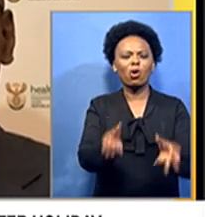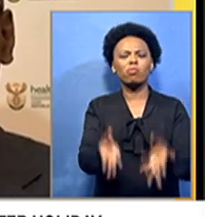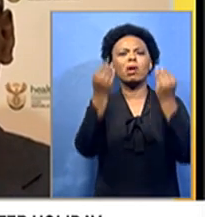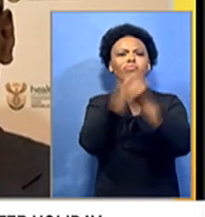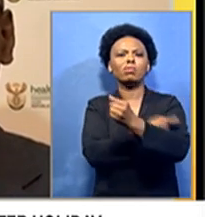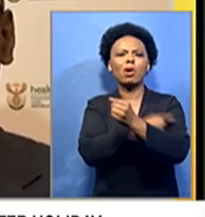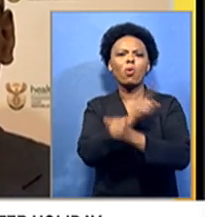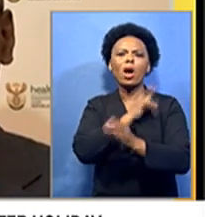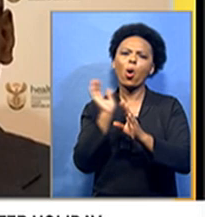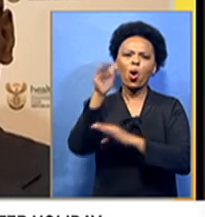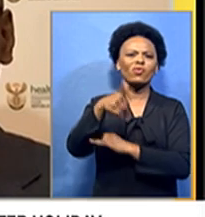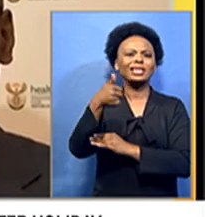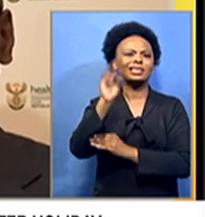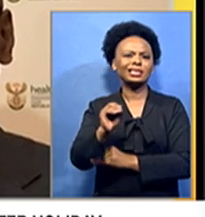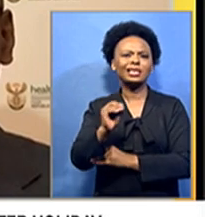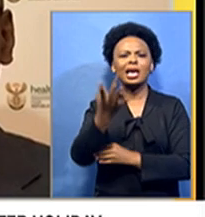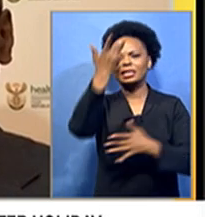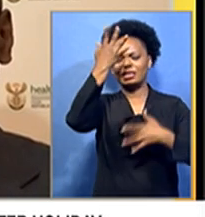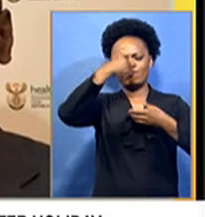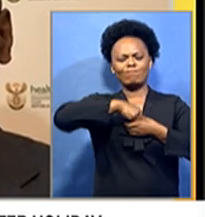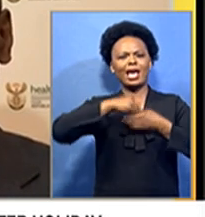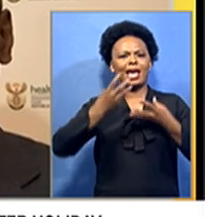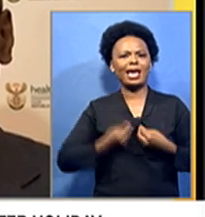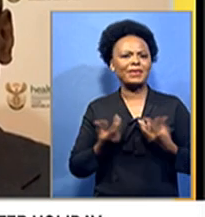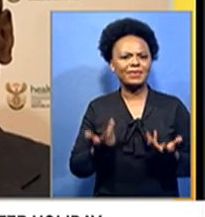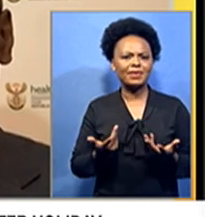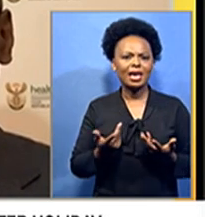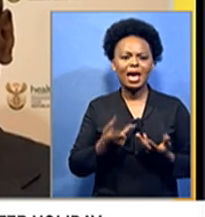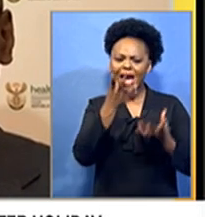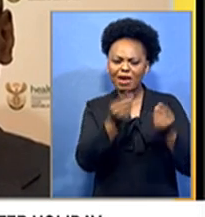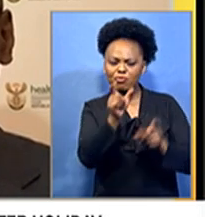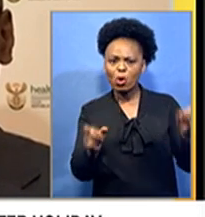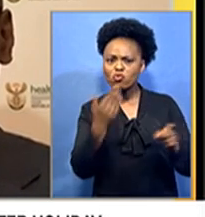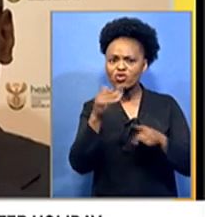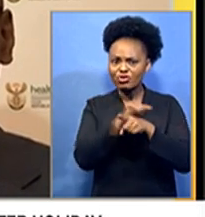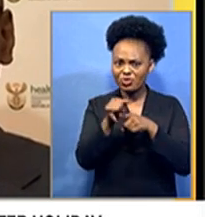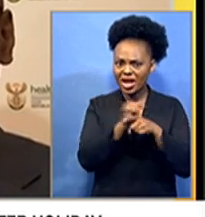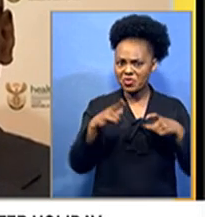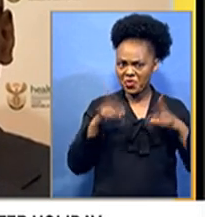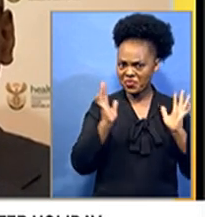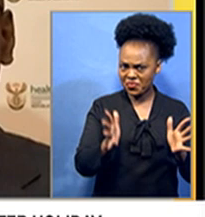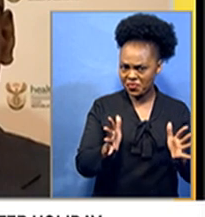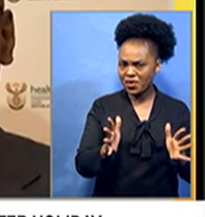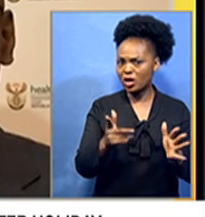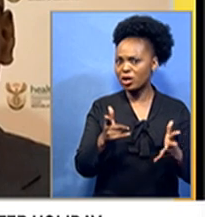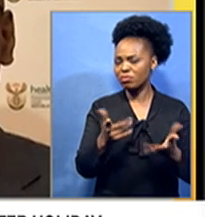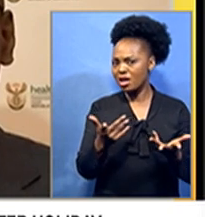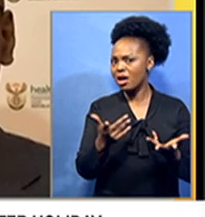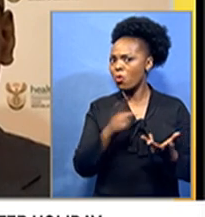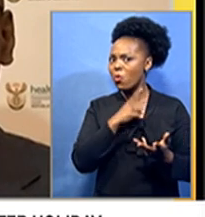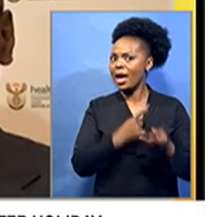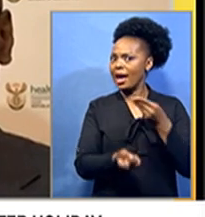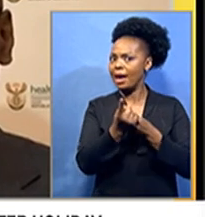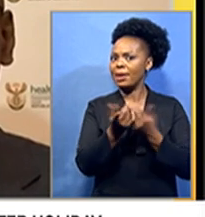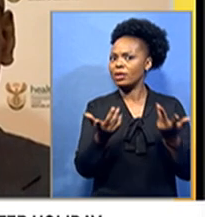have comorbidities, are plans in place? Are people trained to deal with this? Is this something that is happening behind the scenes? And this